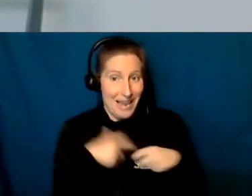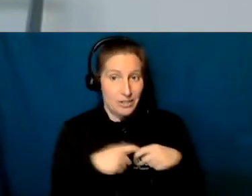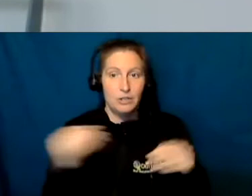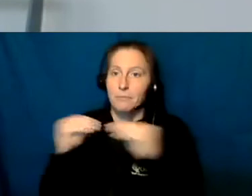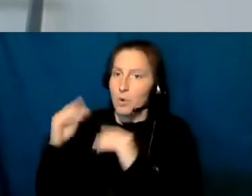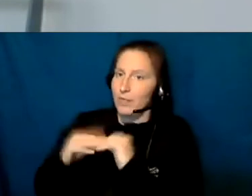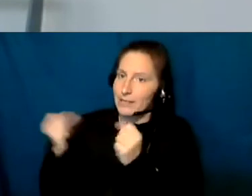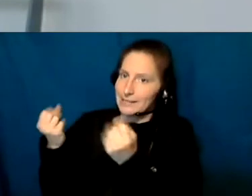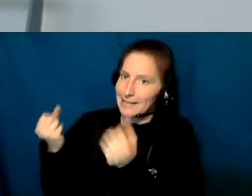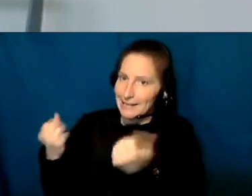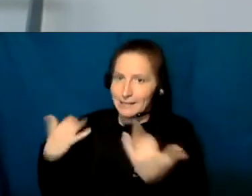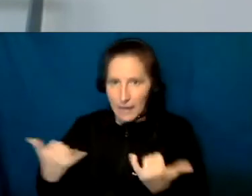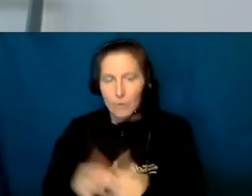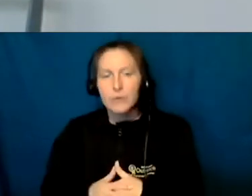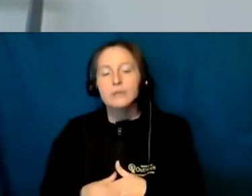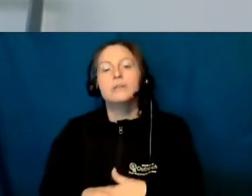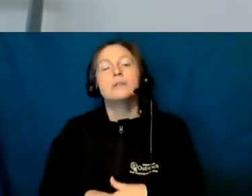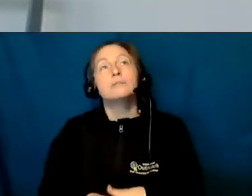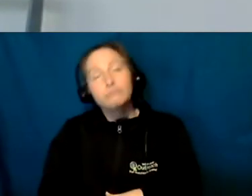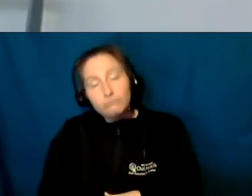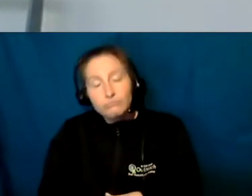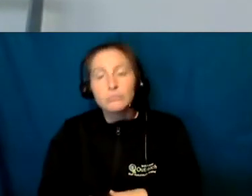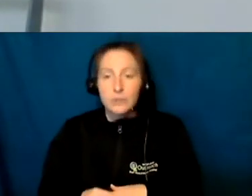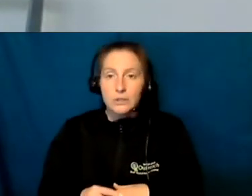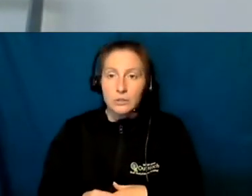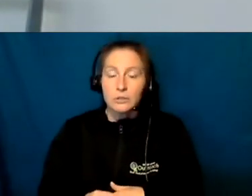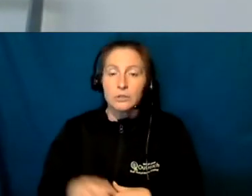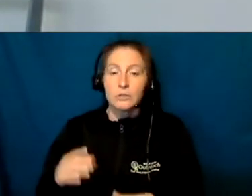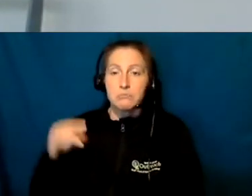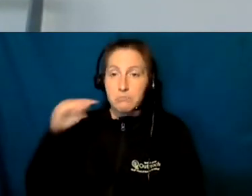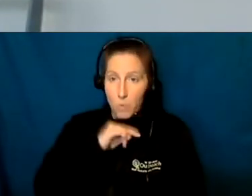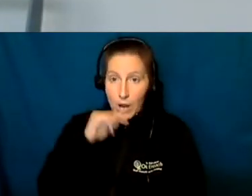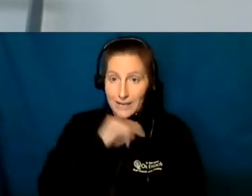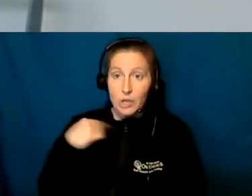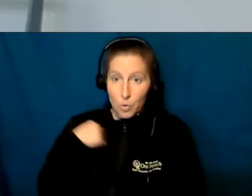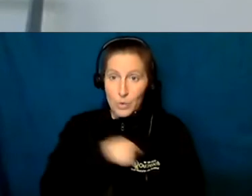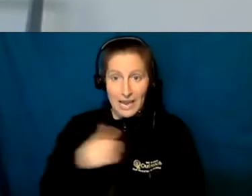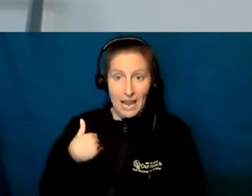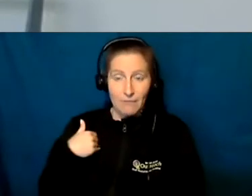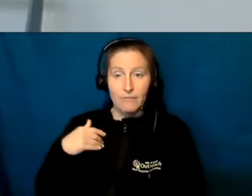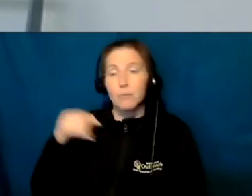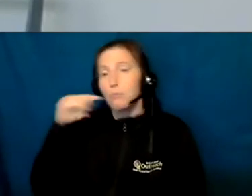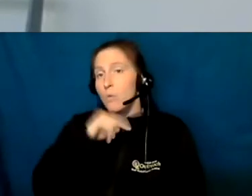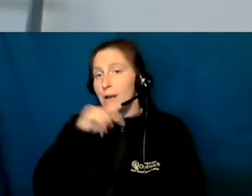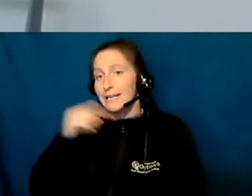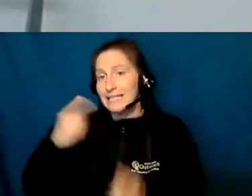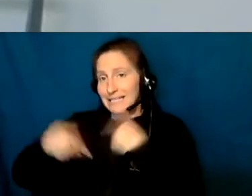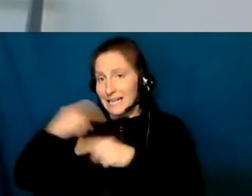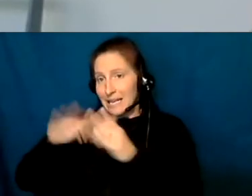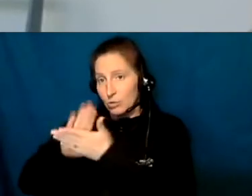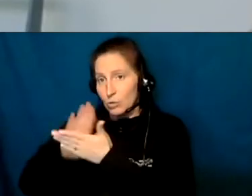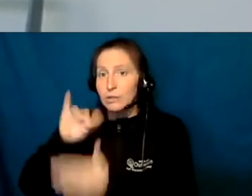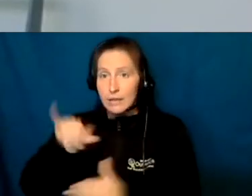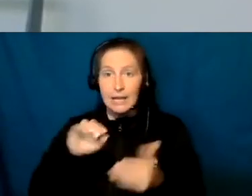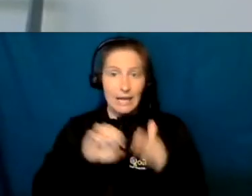sign. But we do have Milwaukee Sign Language School, which is an elementary and middle